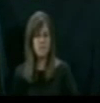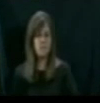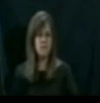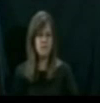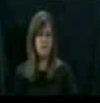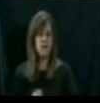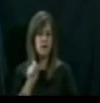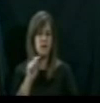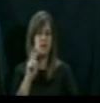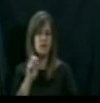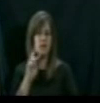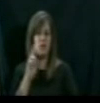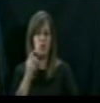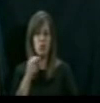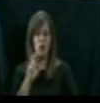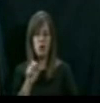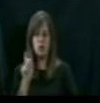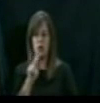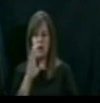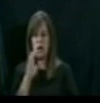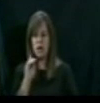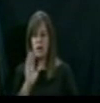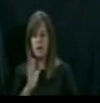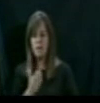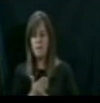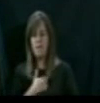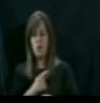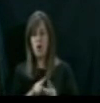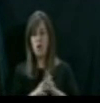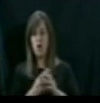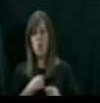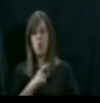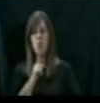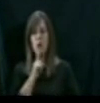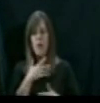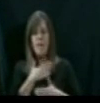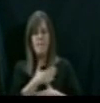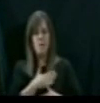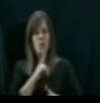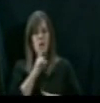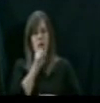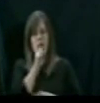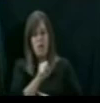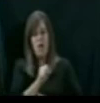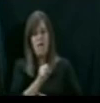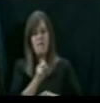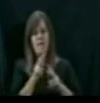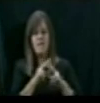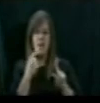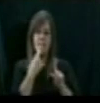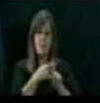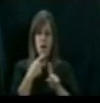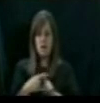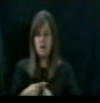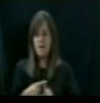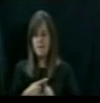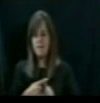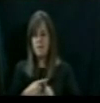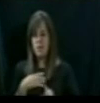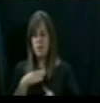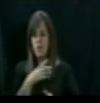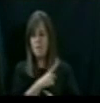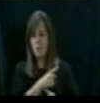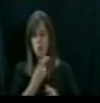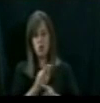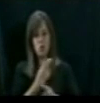Hi, Steve Rodgers, Knox County. Before I start, I want to say that I really appreciate and really love the very positive tone the board has used